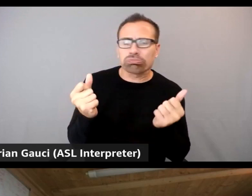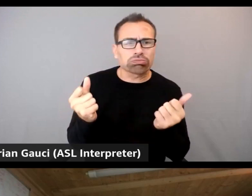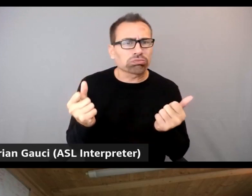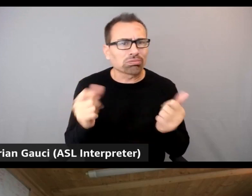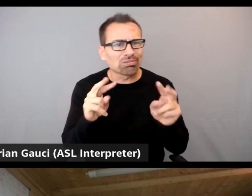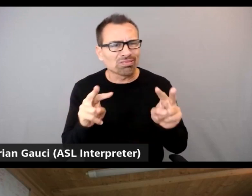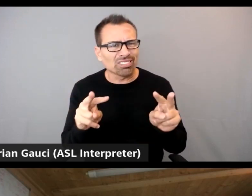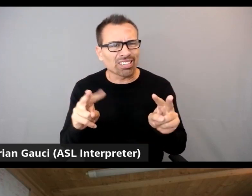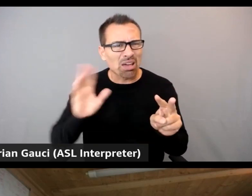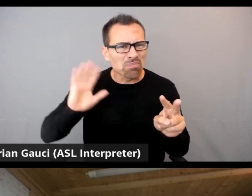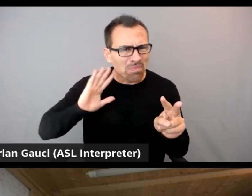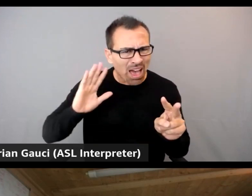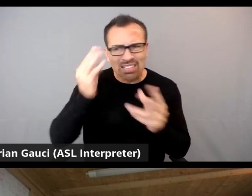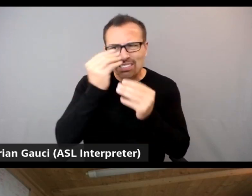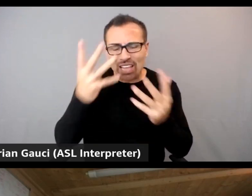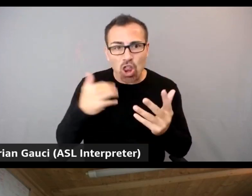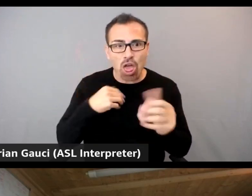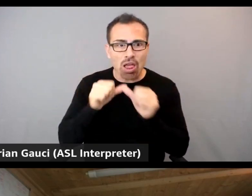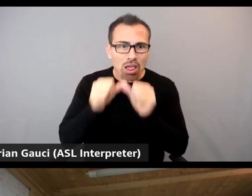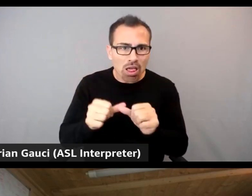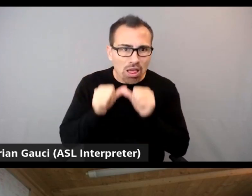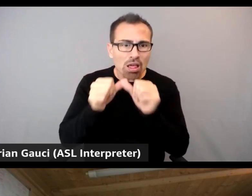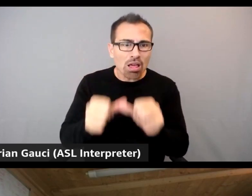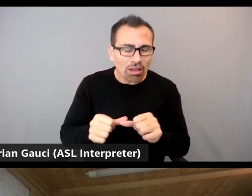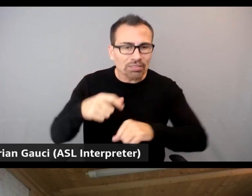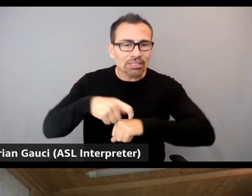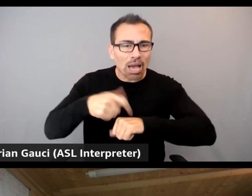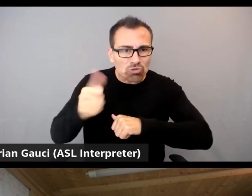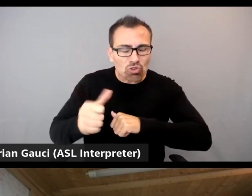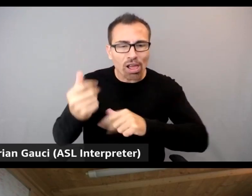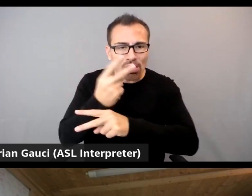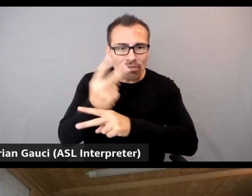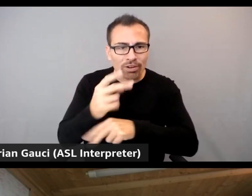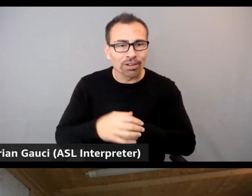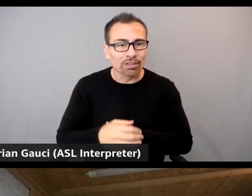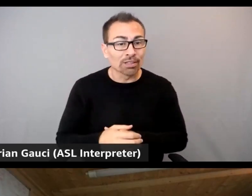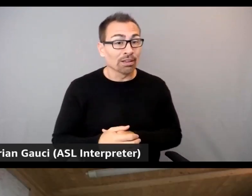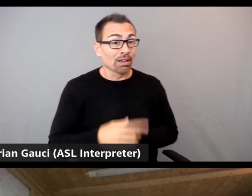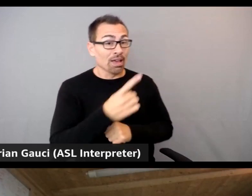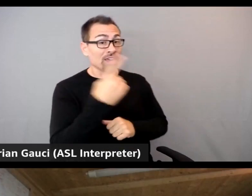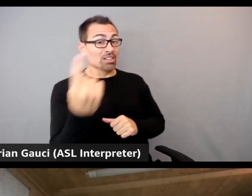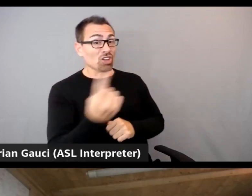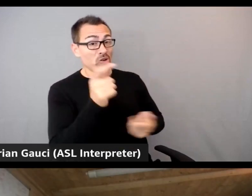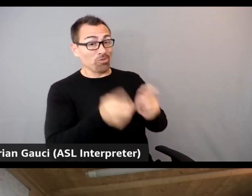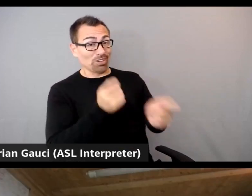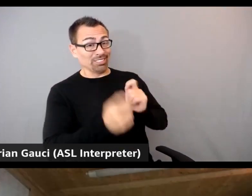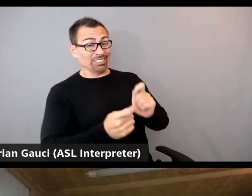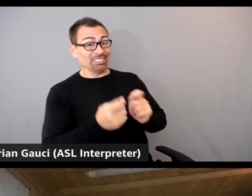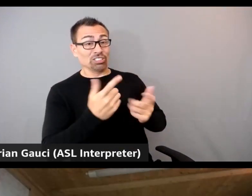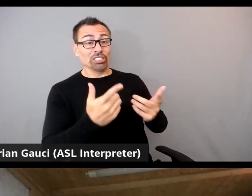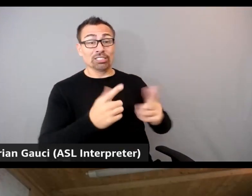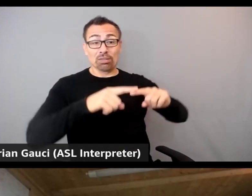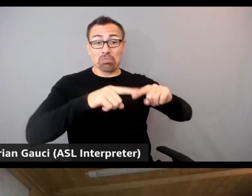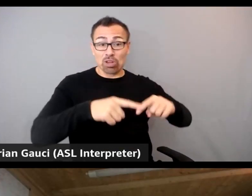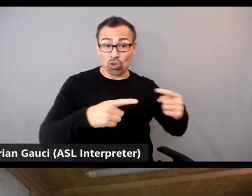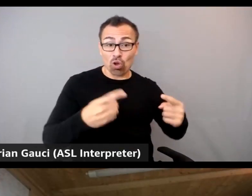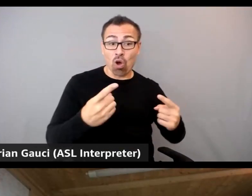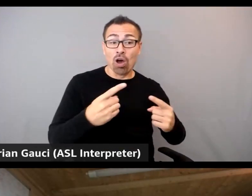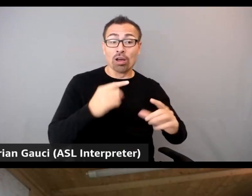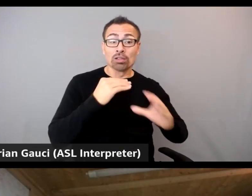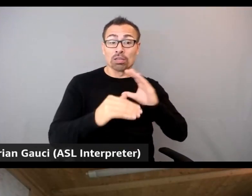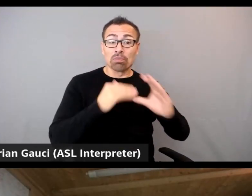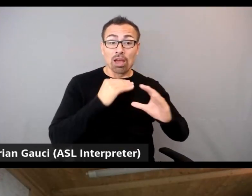figuring all that out. Yeah, dynamically changing based on what the email service providers are trying to do.